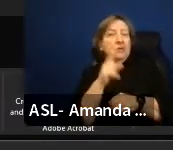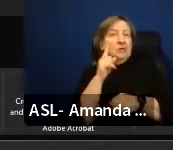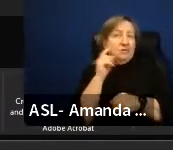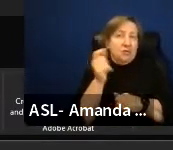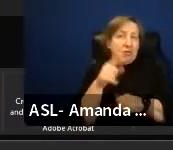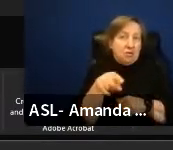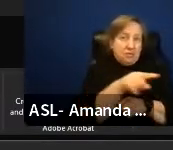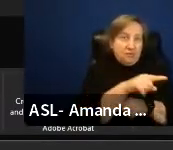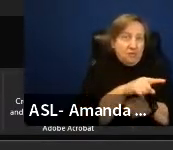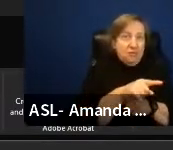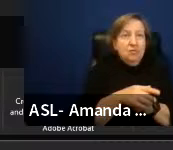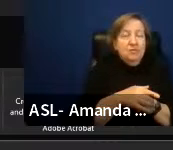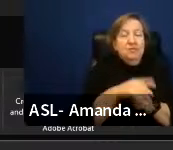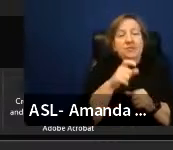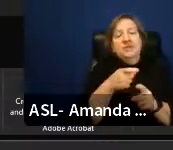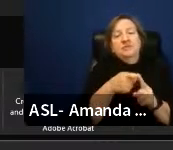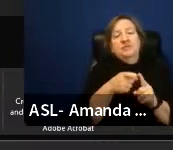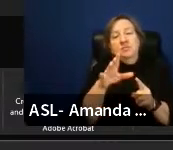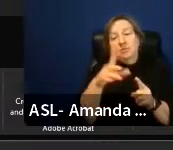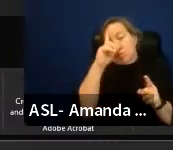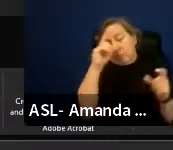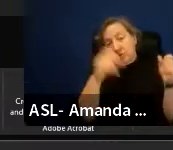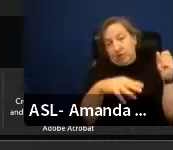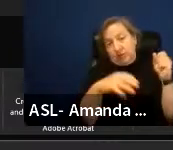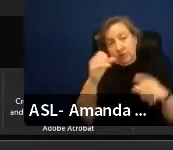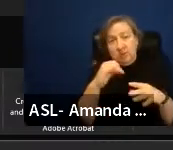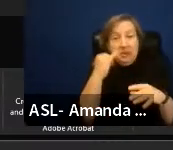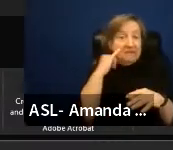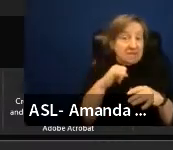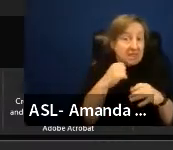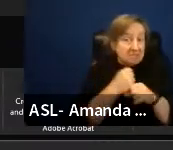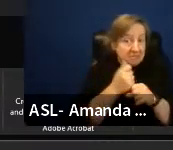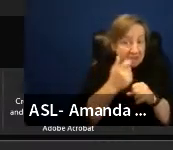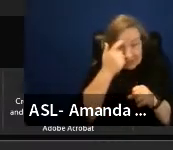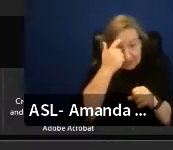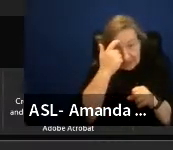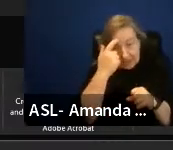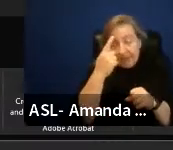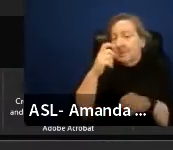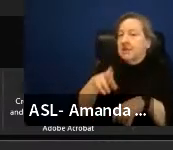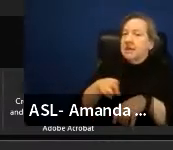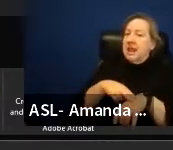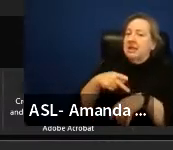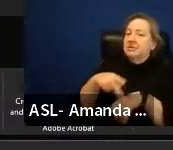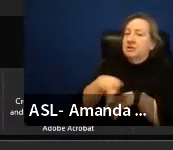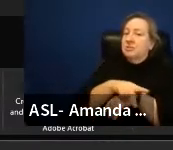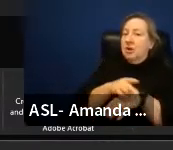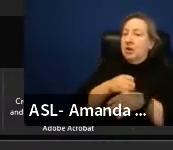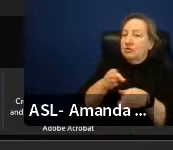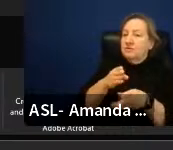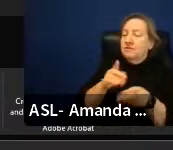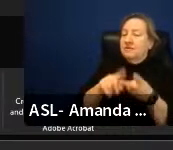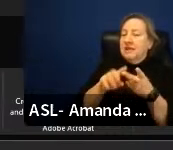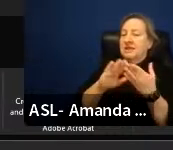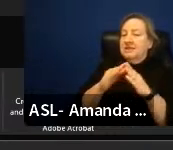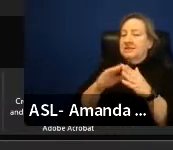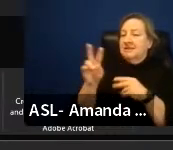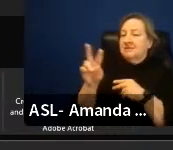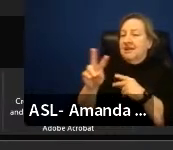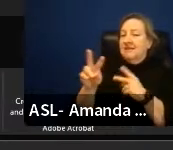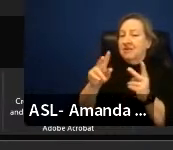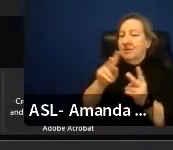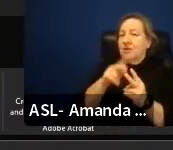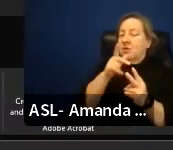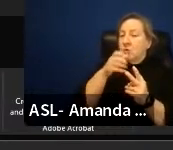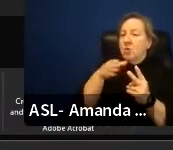this is from your brainstorm, so if that's how it makes sense for the. Because the National Park Service in the city of Vancouver are the only ones that